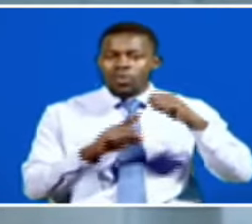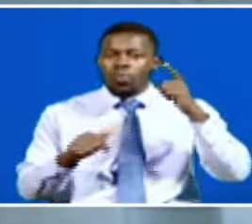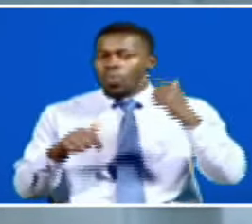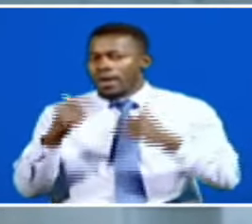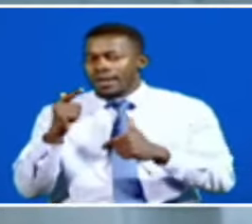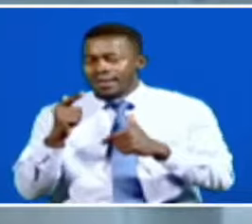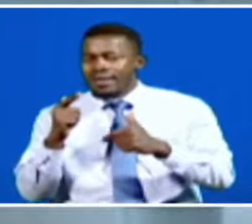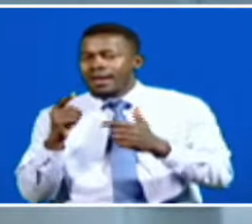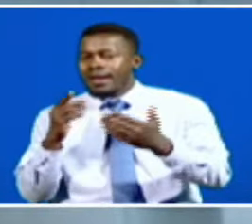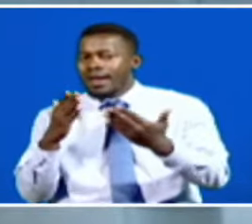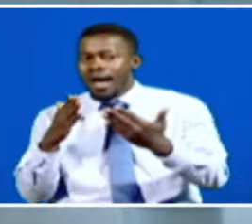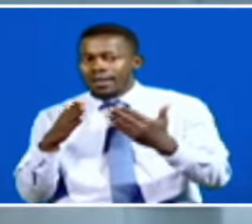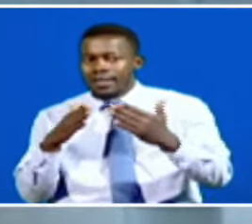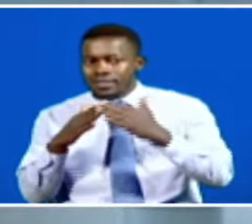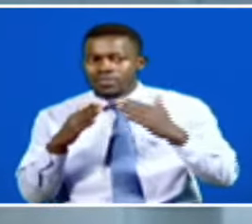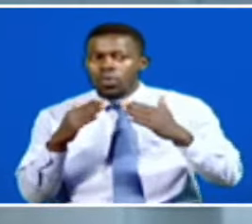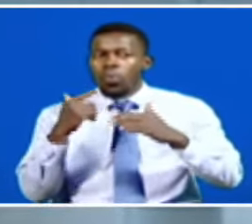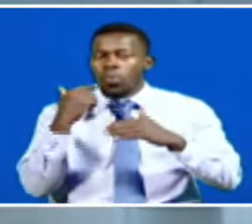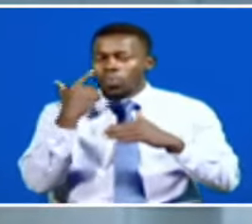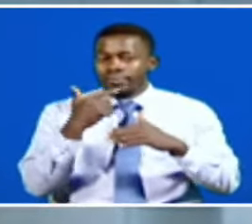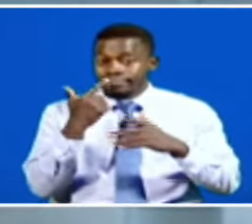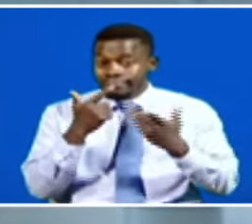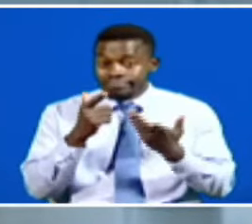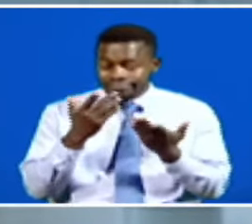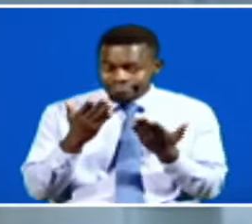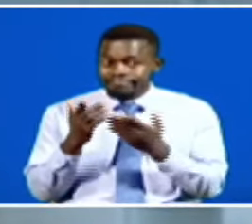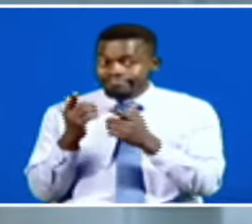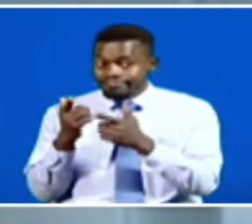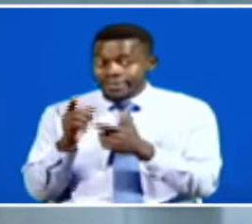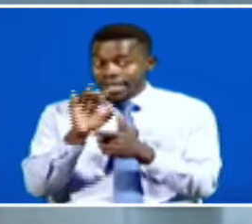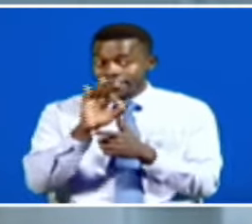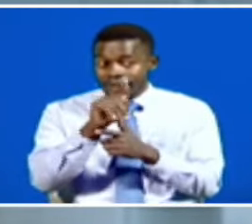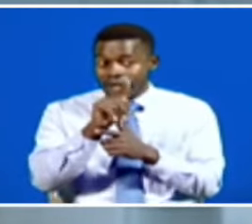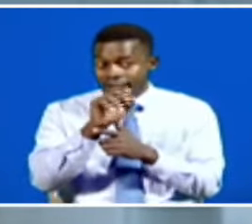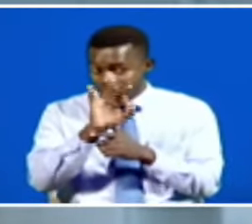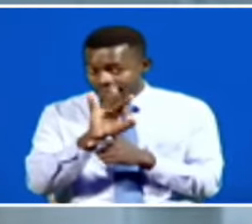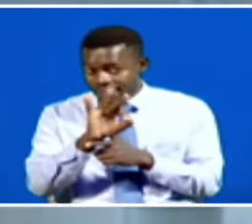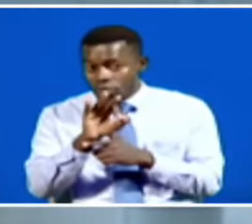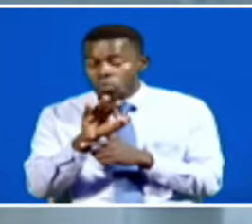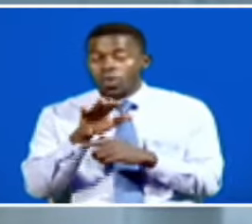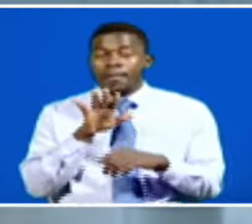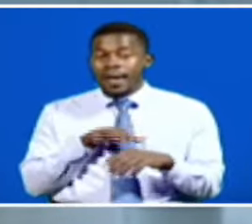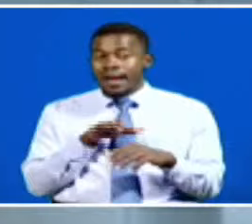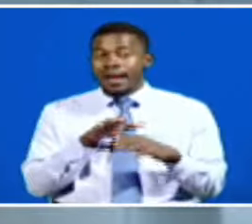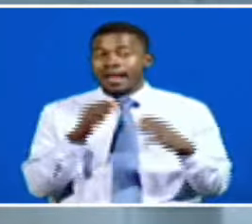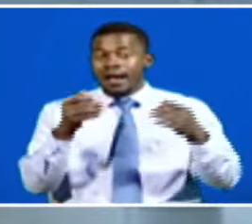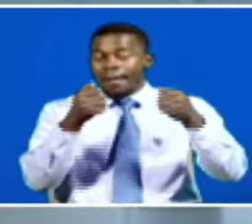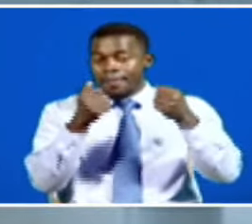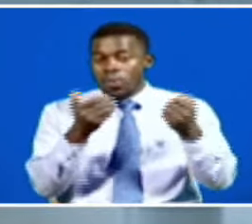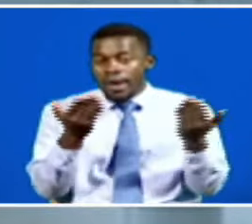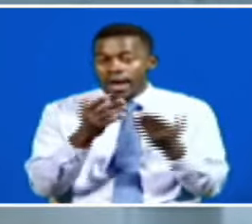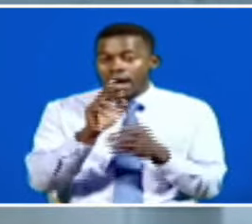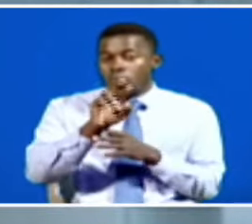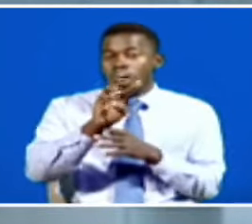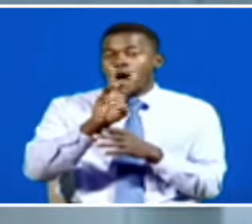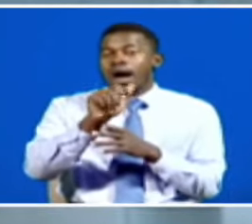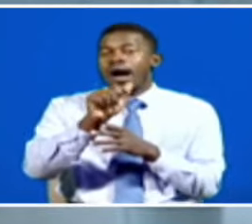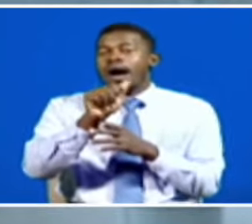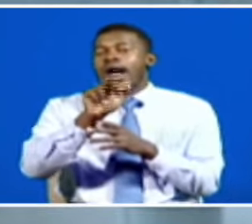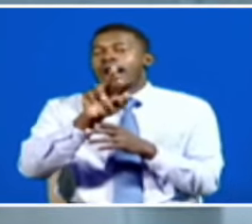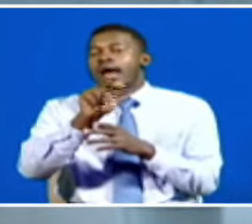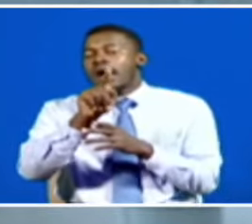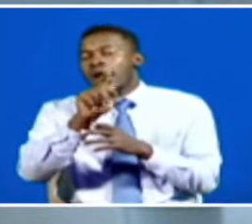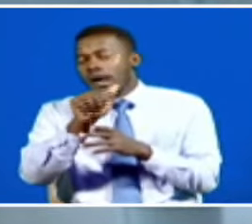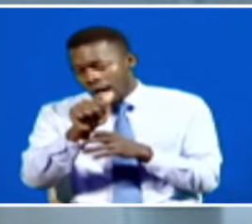in a post-penalty shootout in the FKF Women's Cup preliminary match at Ruaraka Grounds on Sunday. In